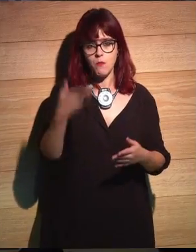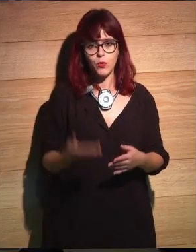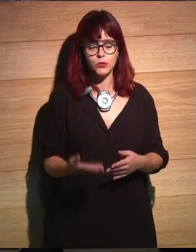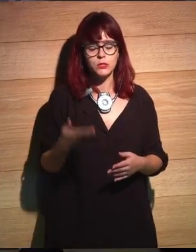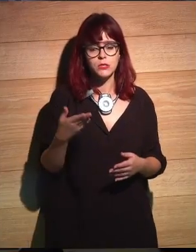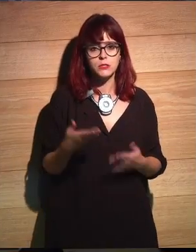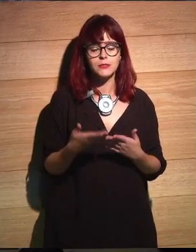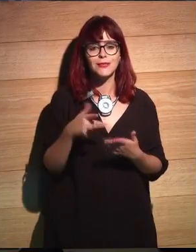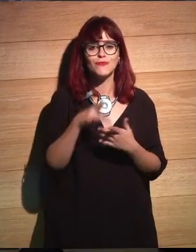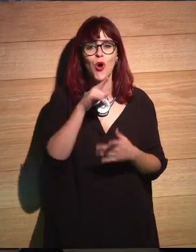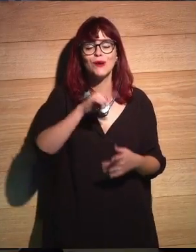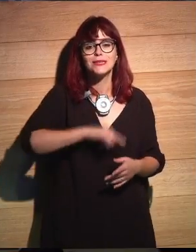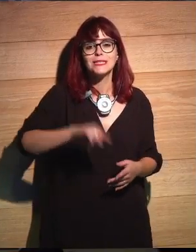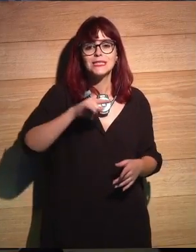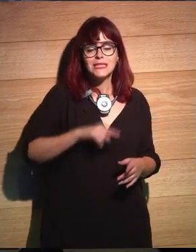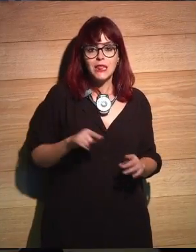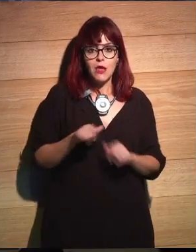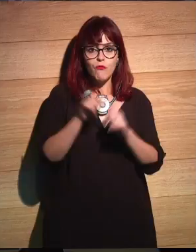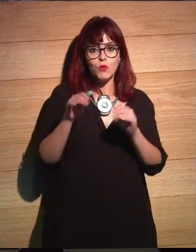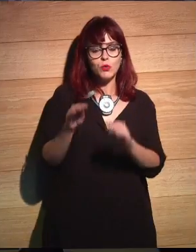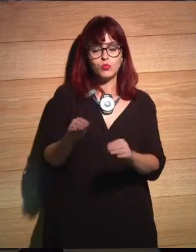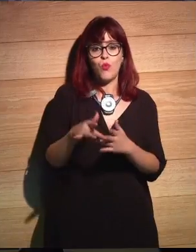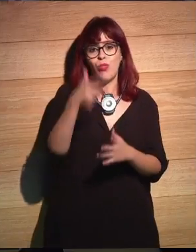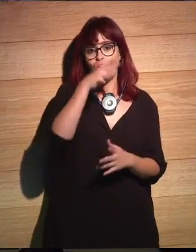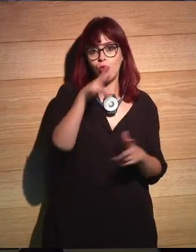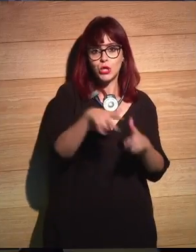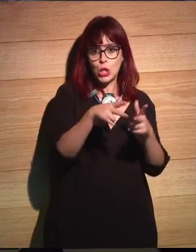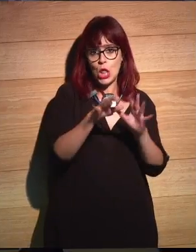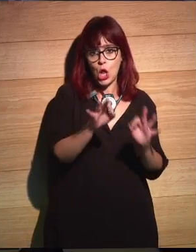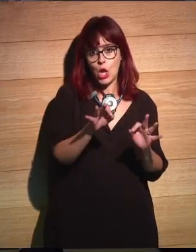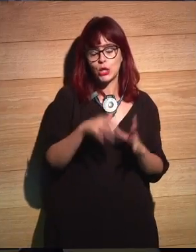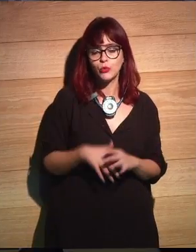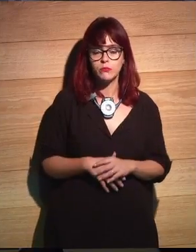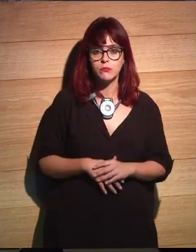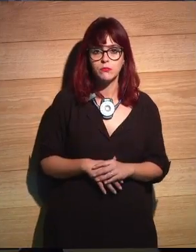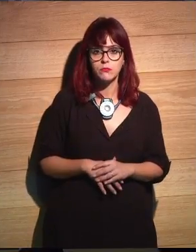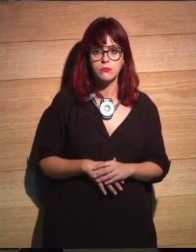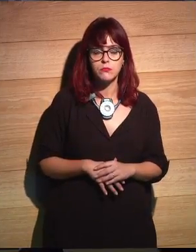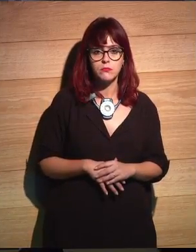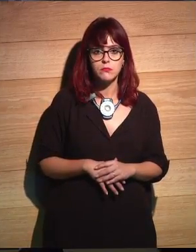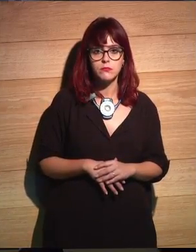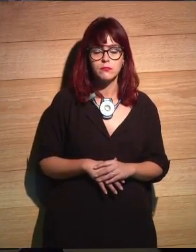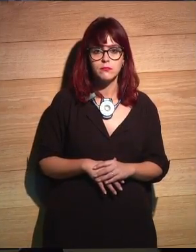or could connect you better to your own essence than a particular or specific social